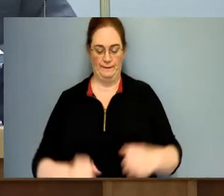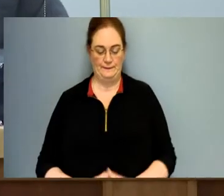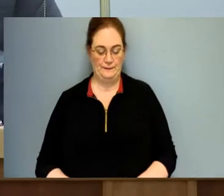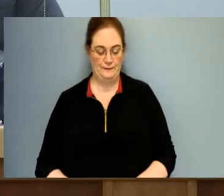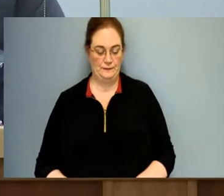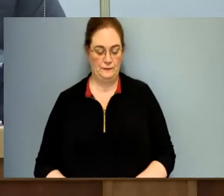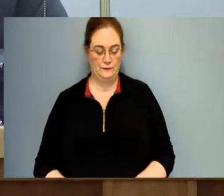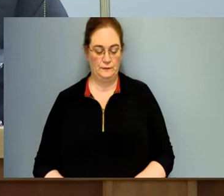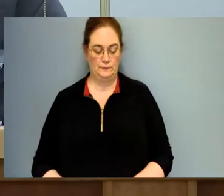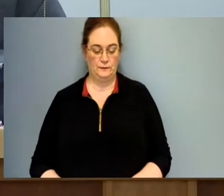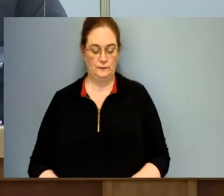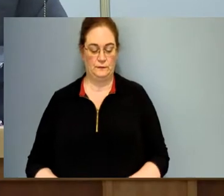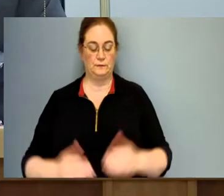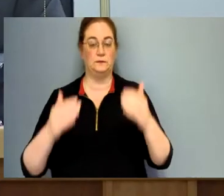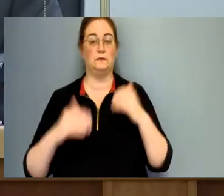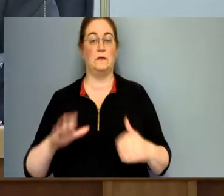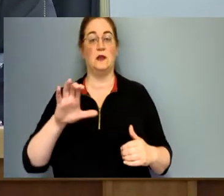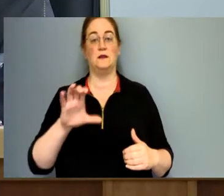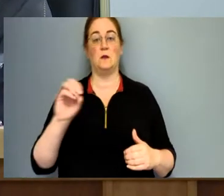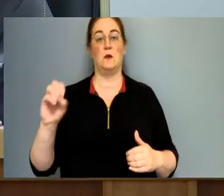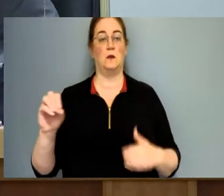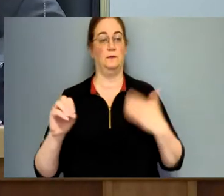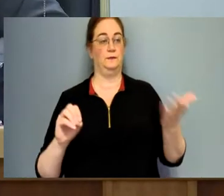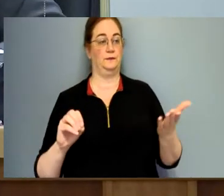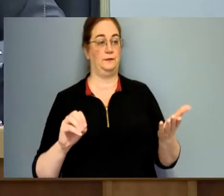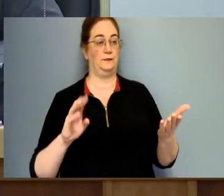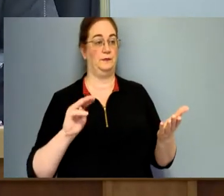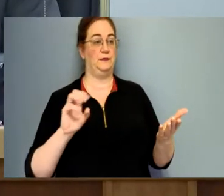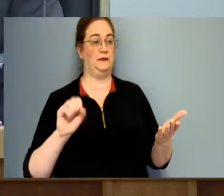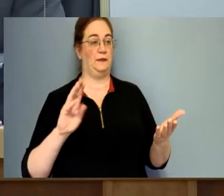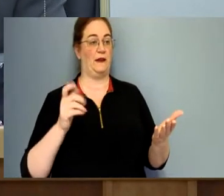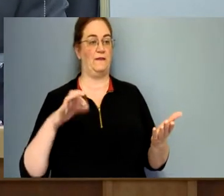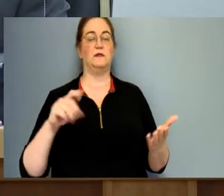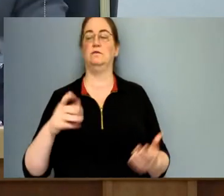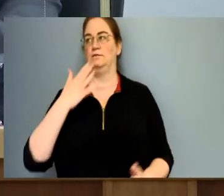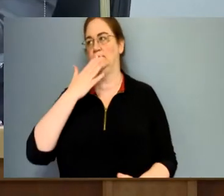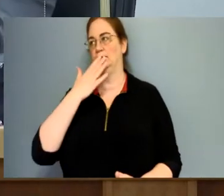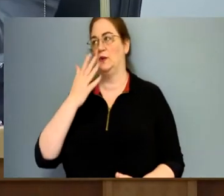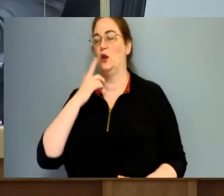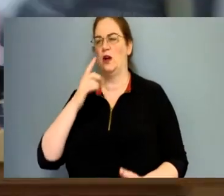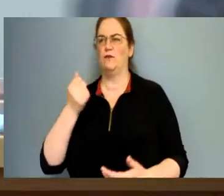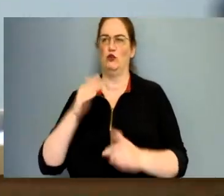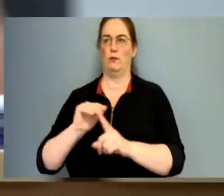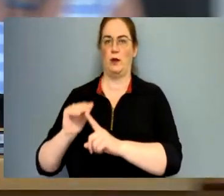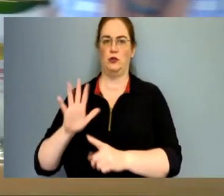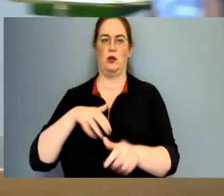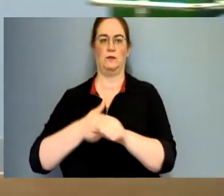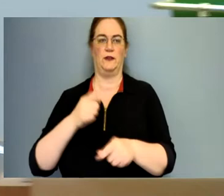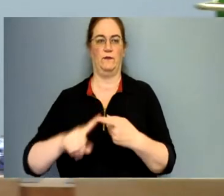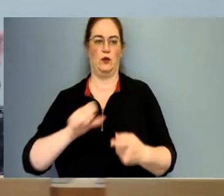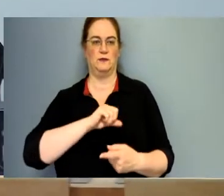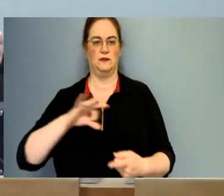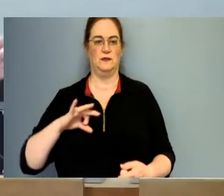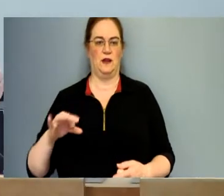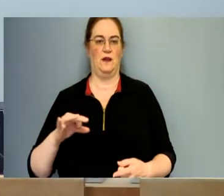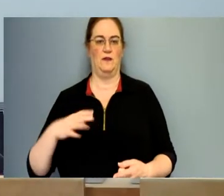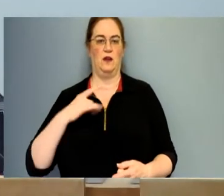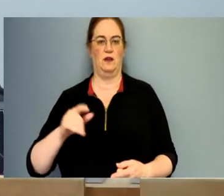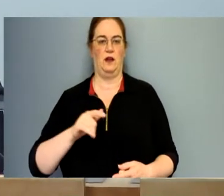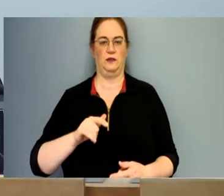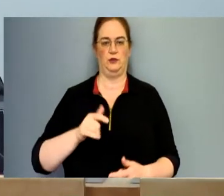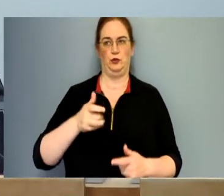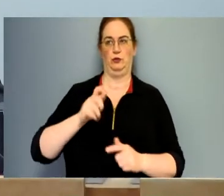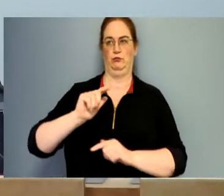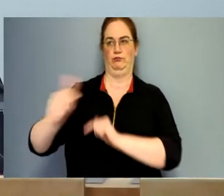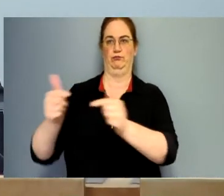Okay. Chief Operating Officer, Ms. McKevitt. Thank you, Commissioner. I have a couple of reminders and then a few updates from staff that I'd like to defer some time